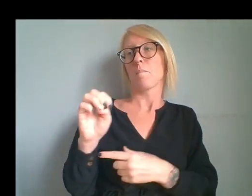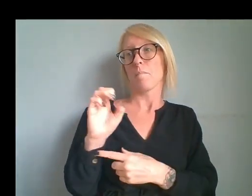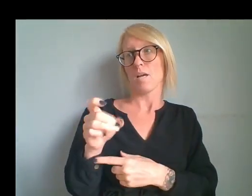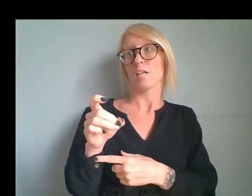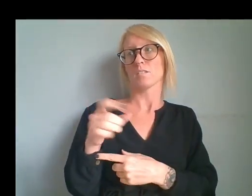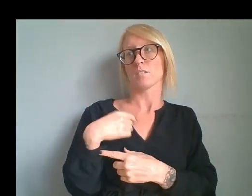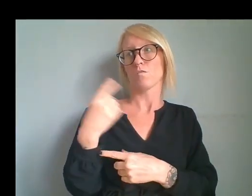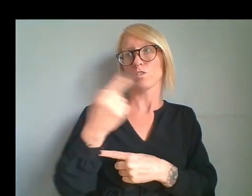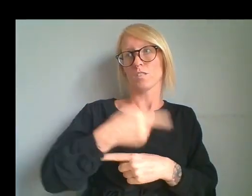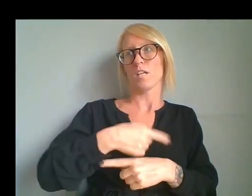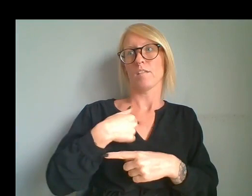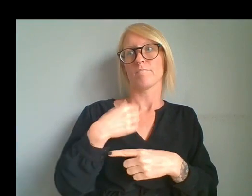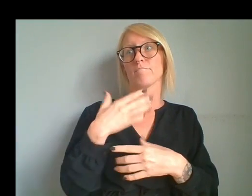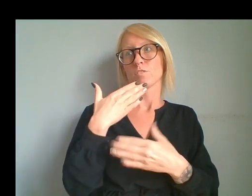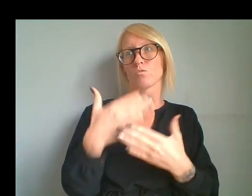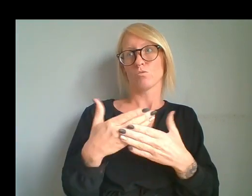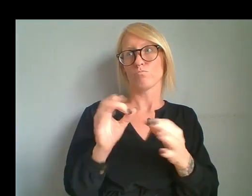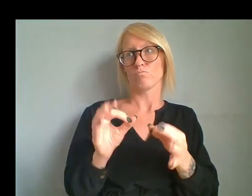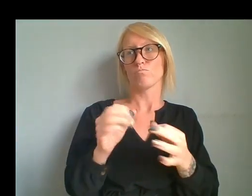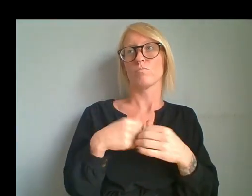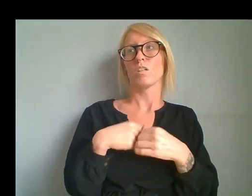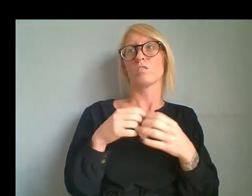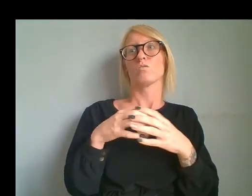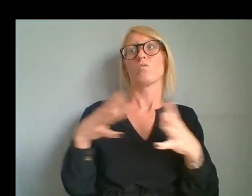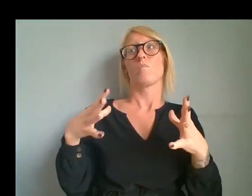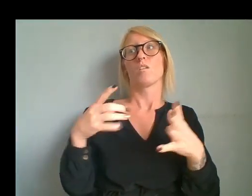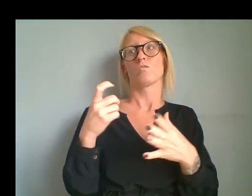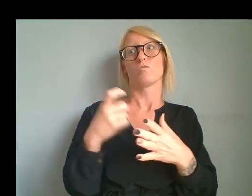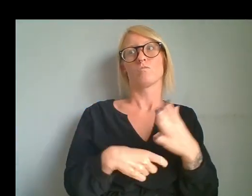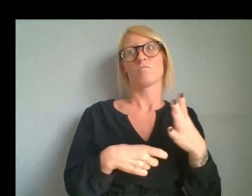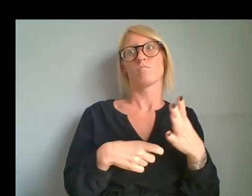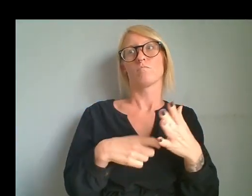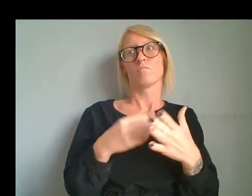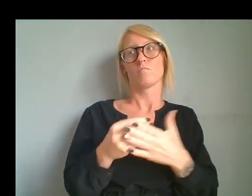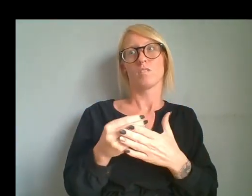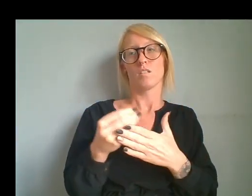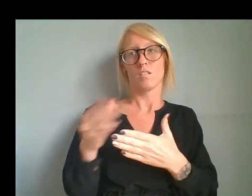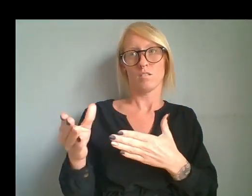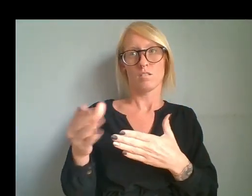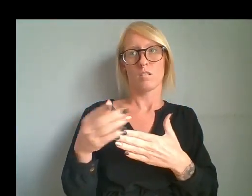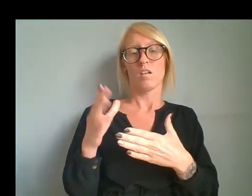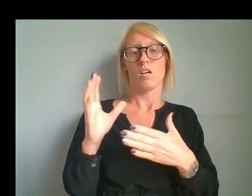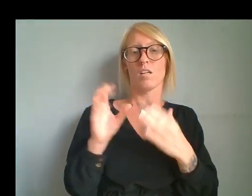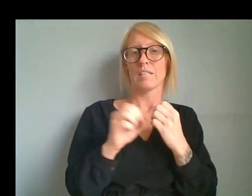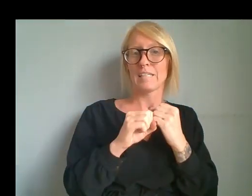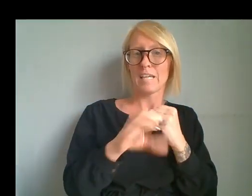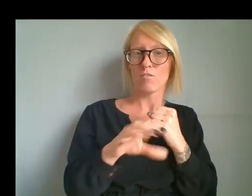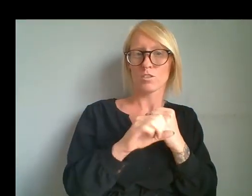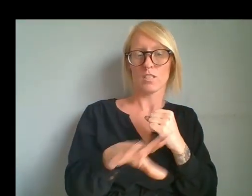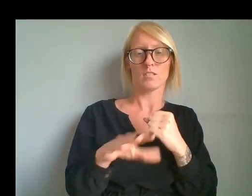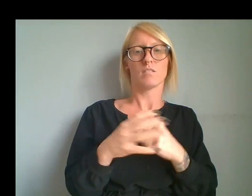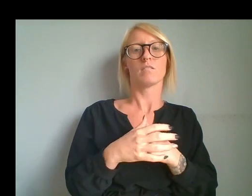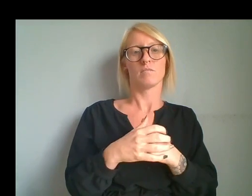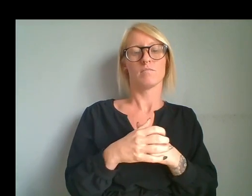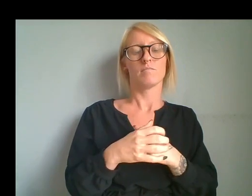the month. You know, that you only want to spend so much on advertising, so you don't get a heavy hit.